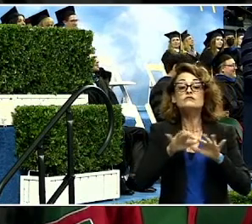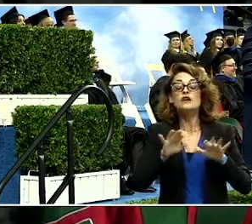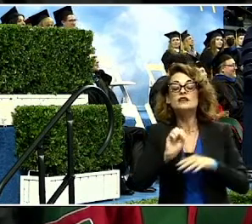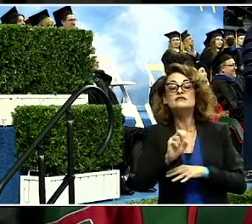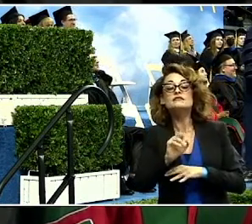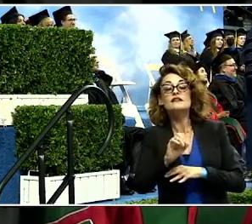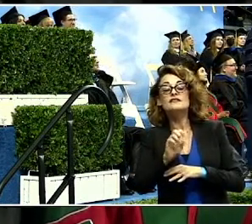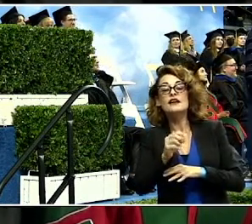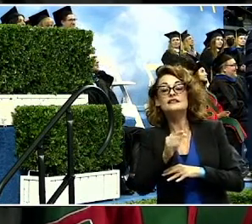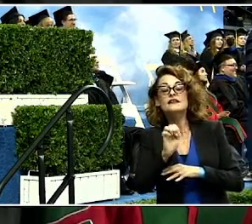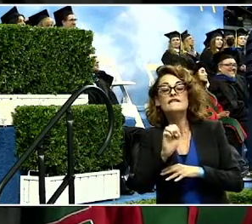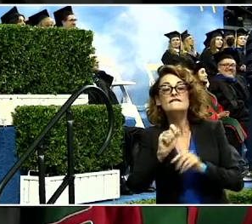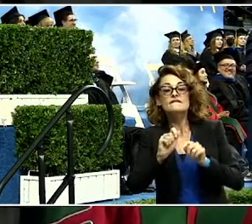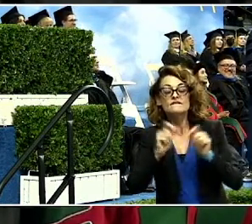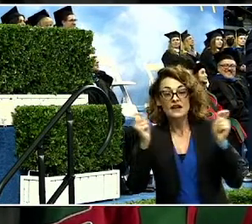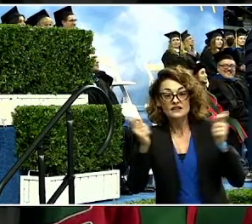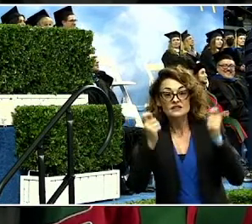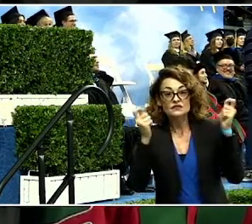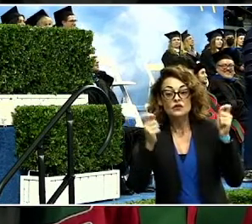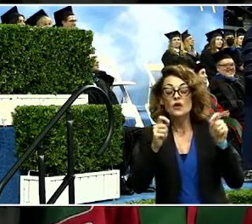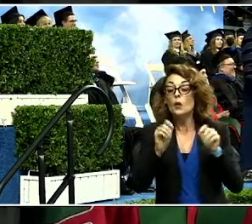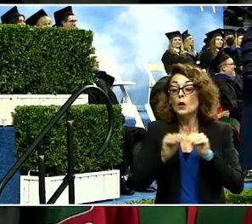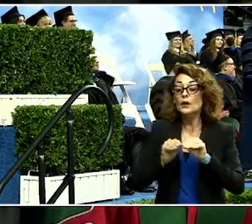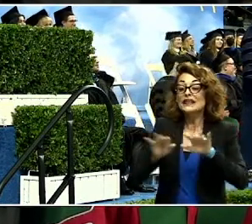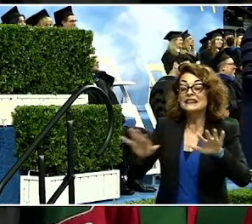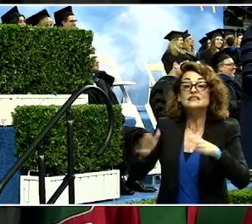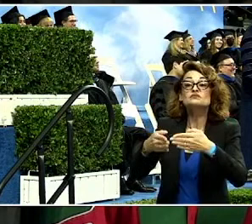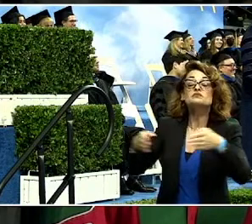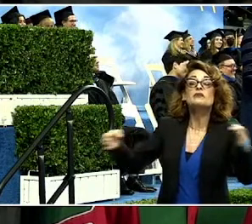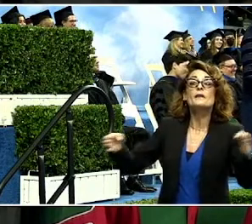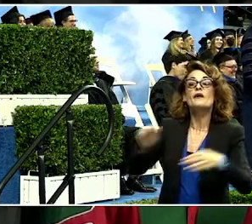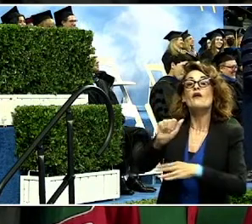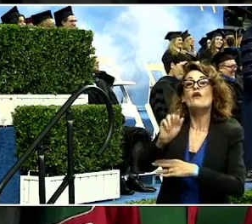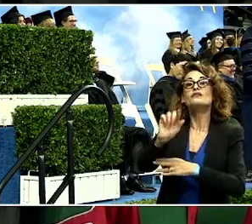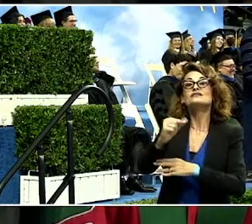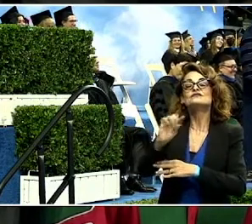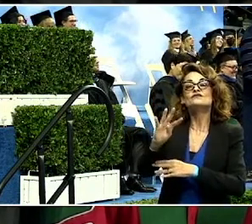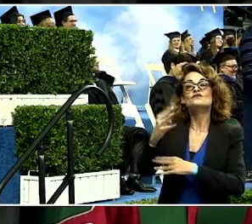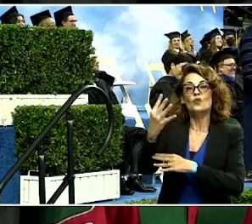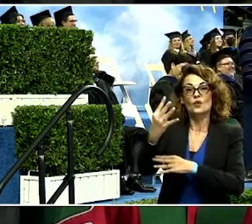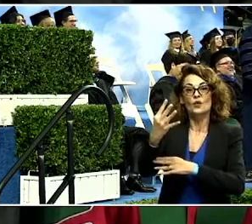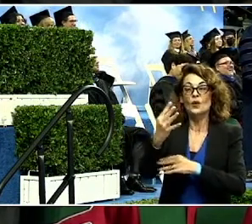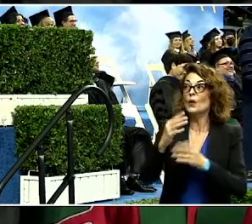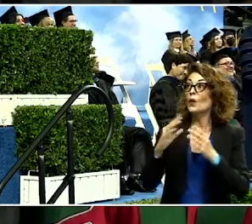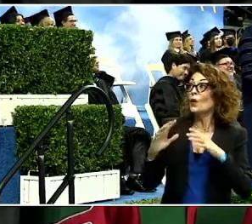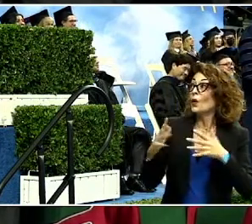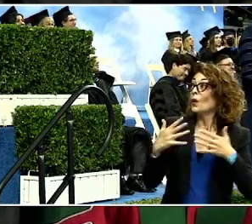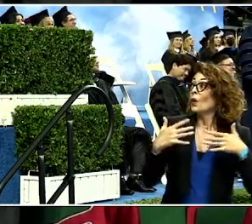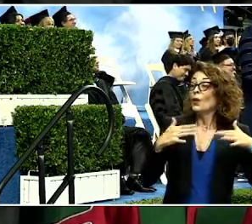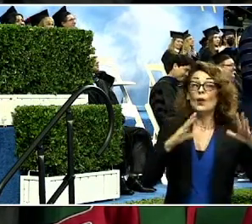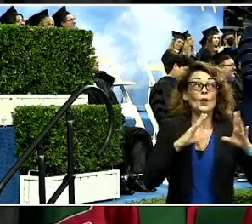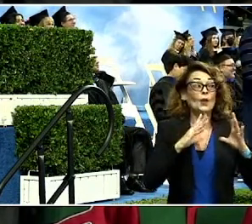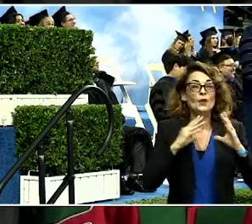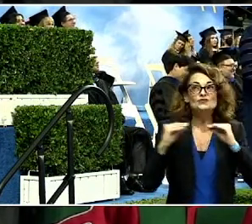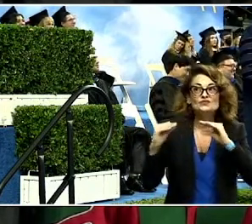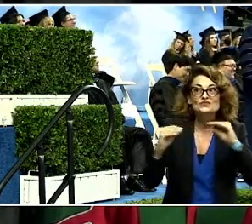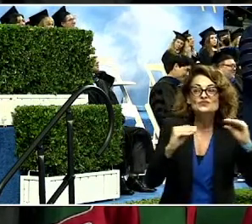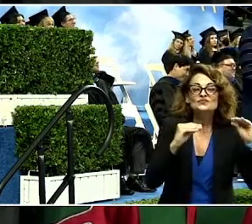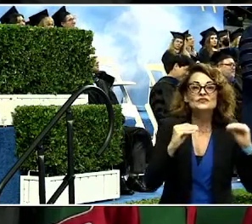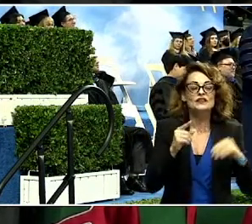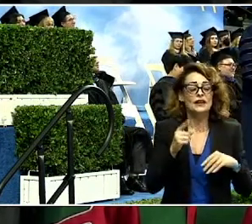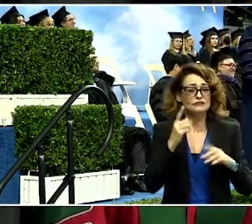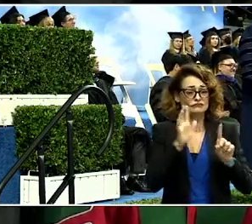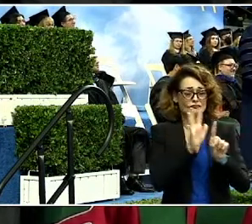on August 4th. There you go, there's your hint, there's your hint, right? While Park's success in entertainment is well